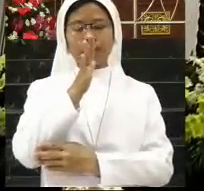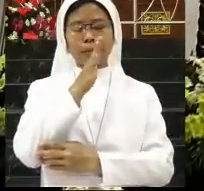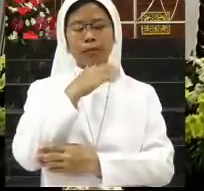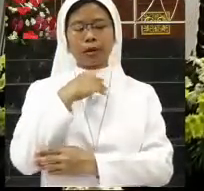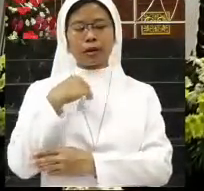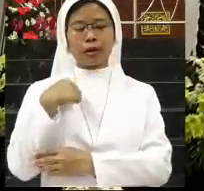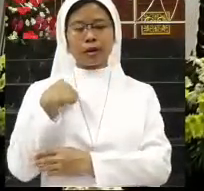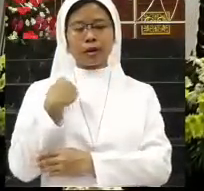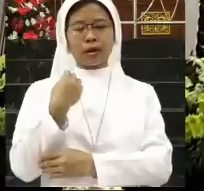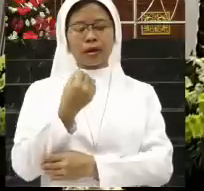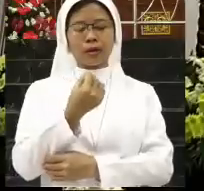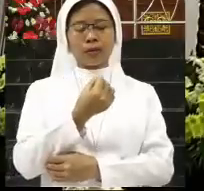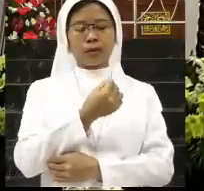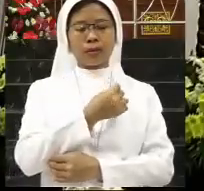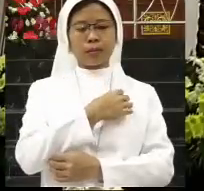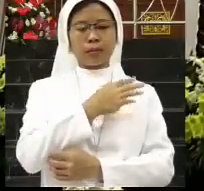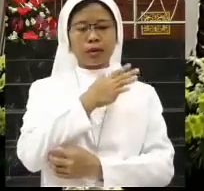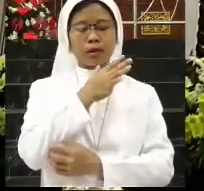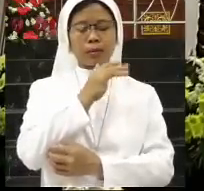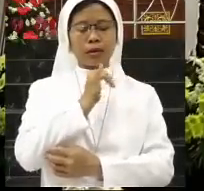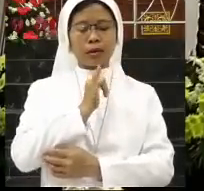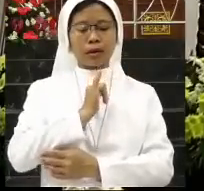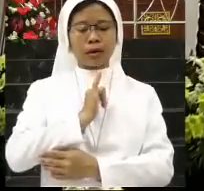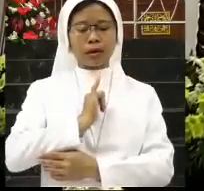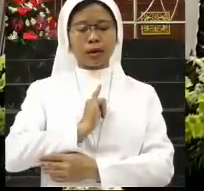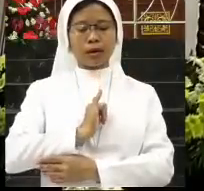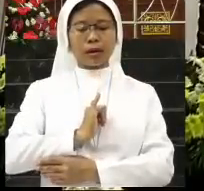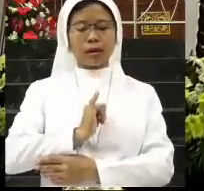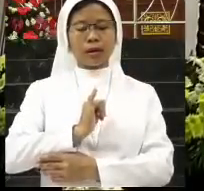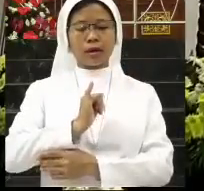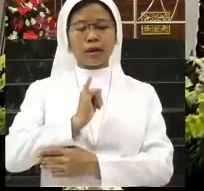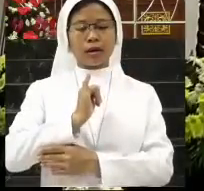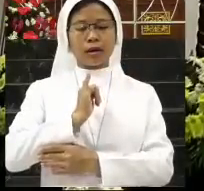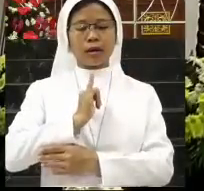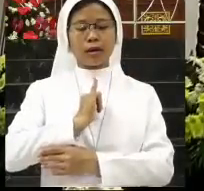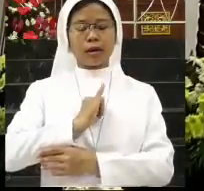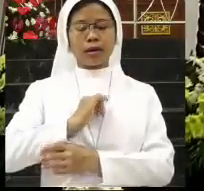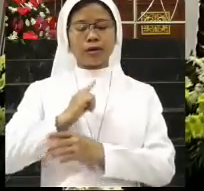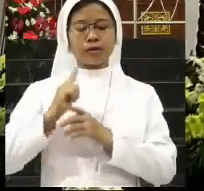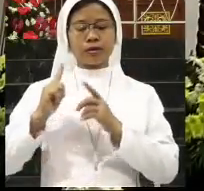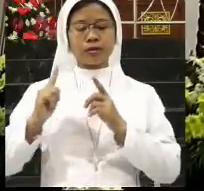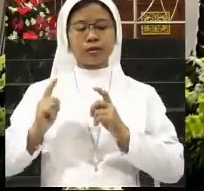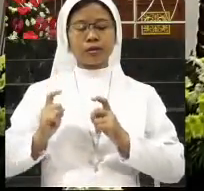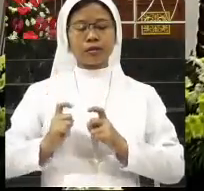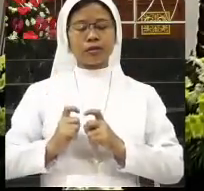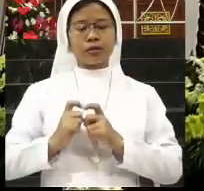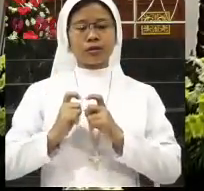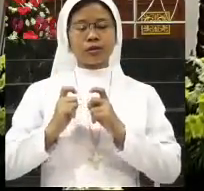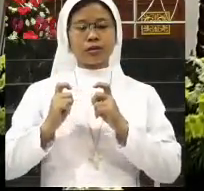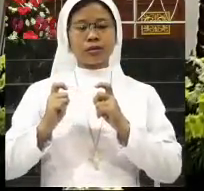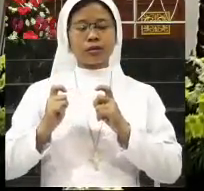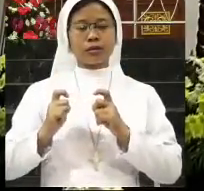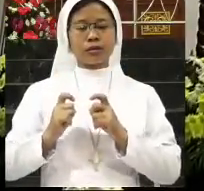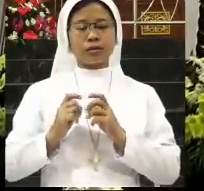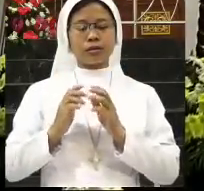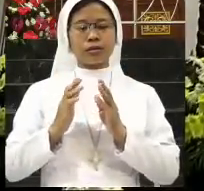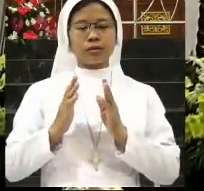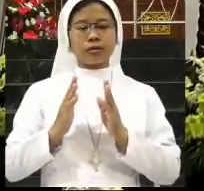kun ako man para kasala